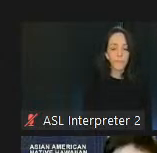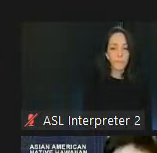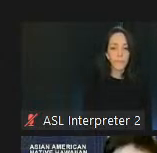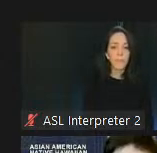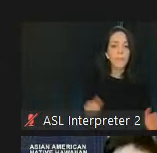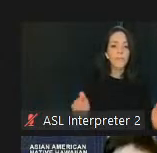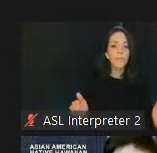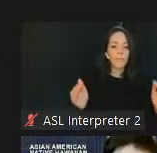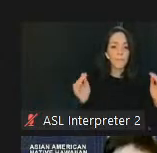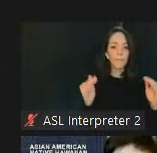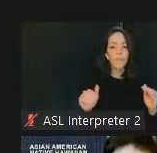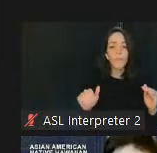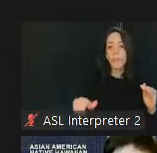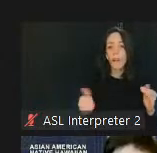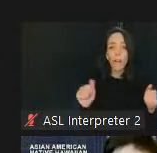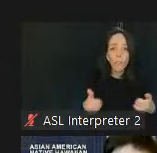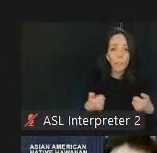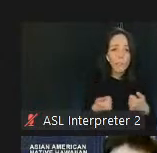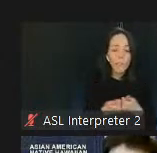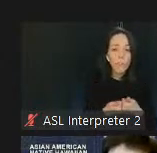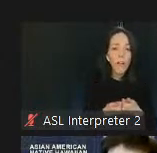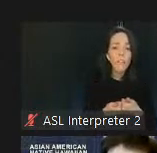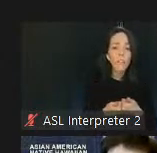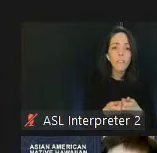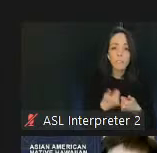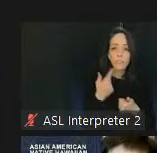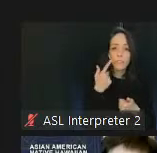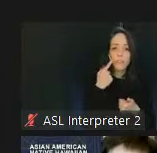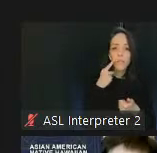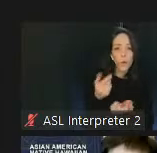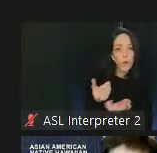Another challenge we are facing on the revenue side,